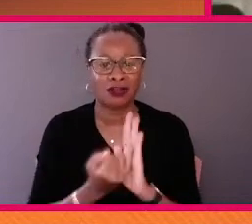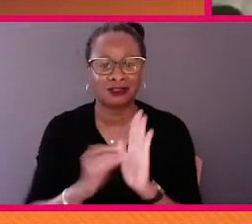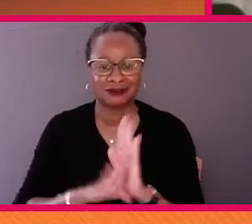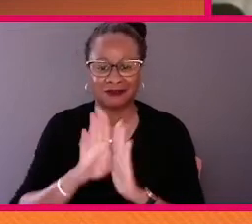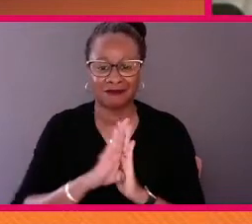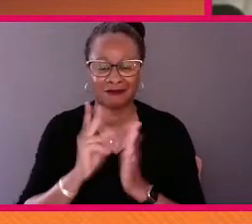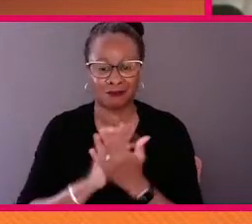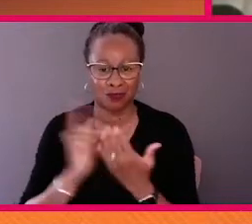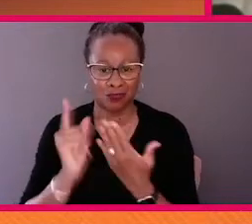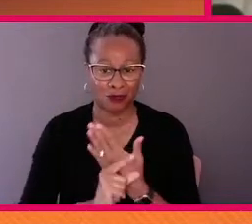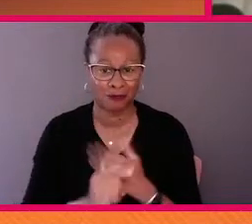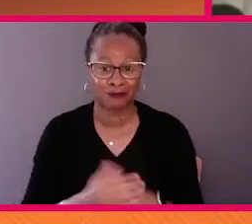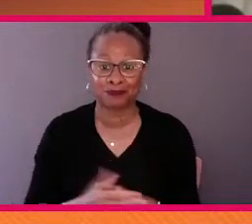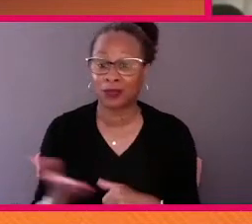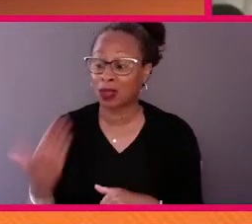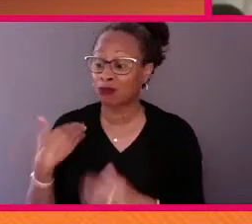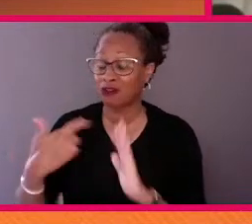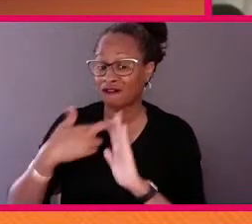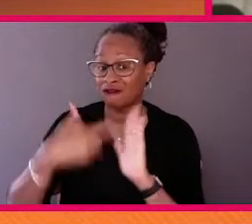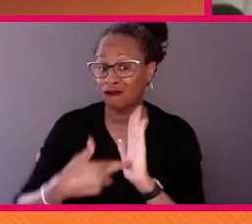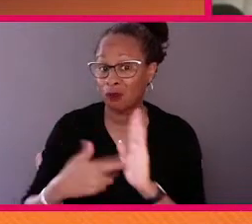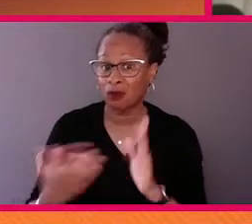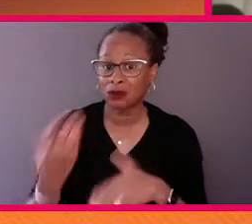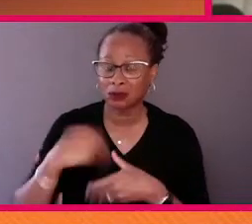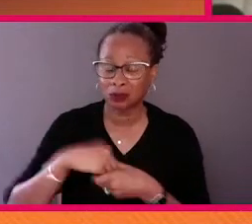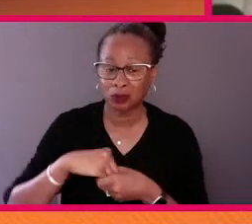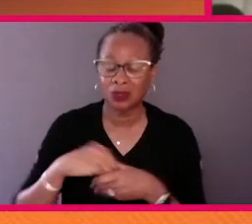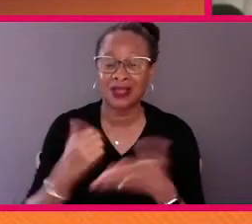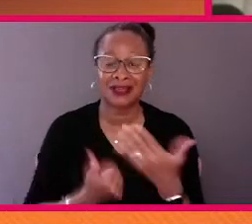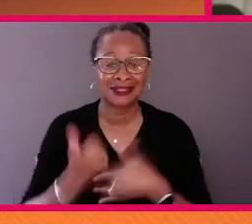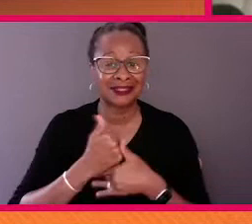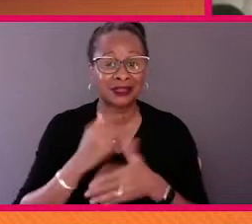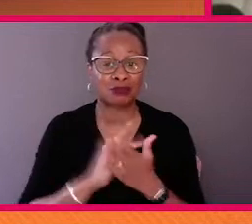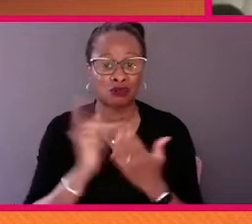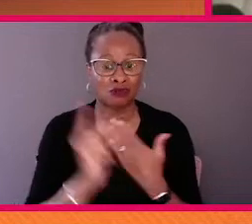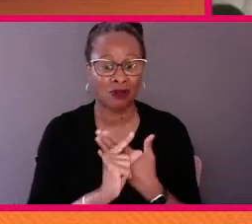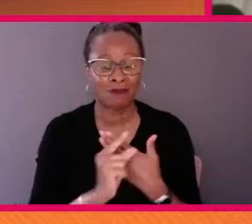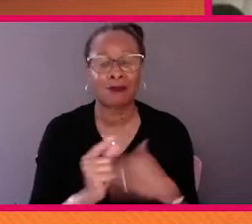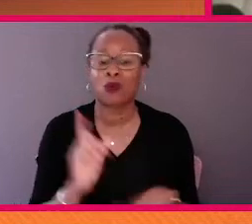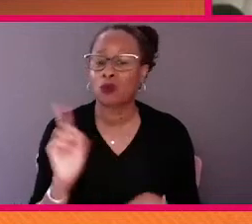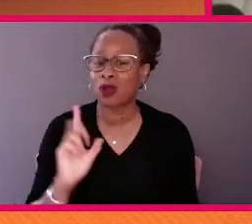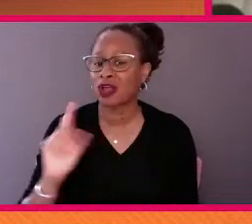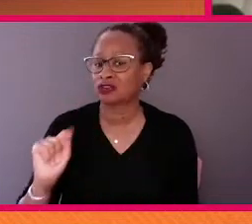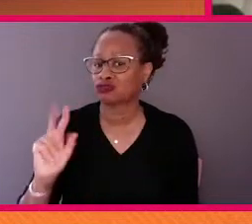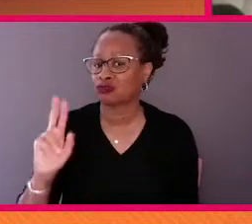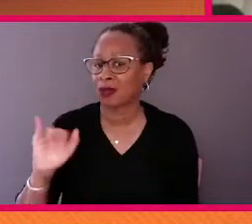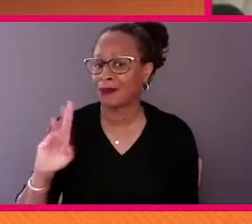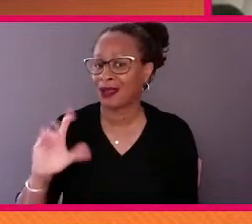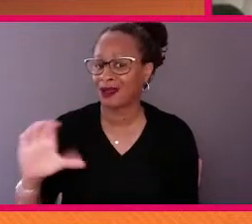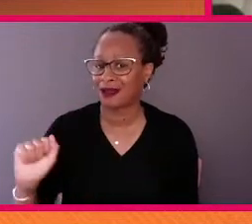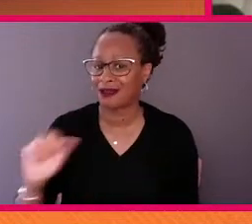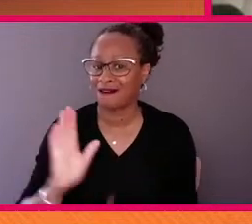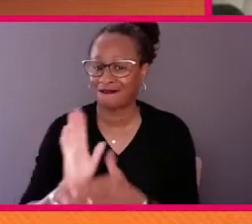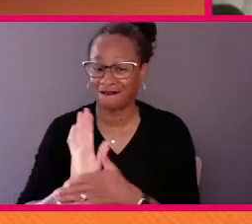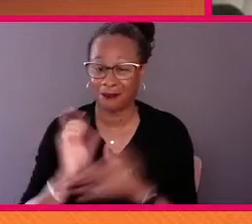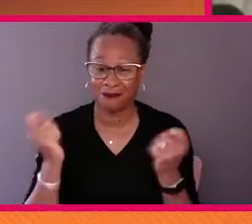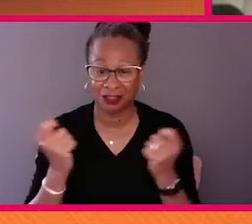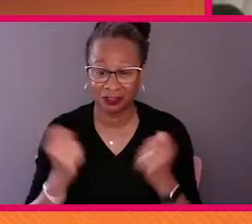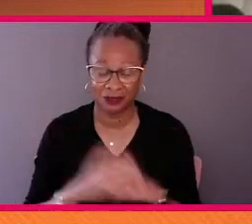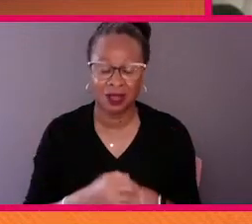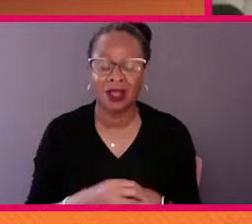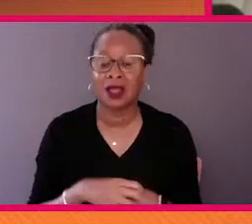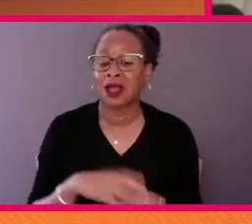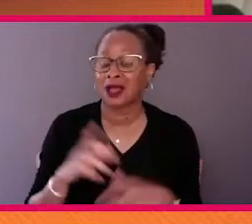Her previous roles include senior programmer at Tribeca Festival, director of programming at OutFest and